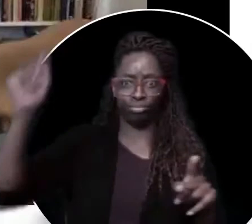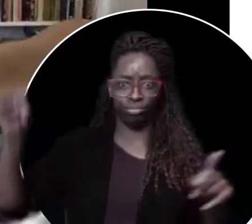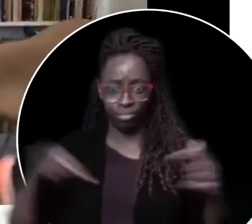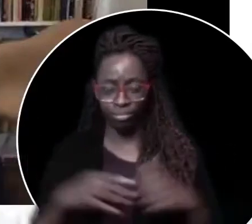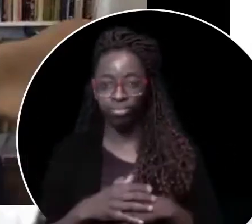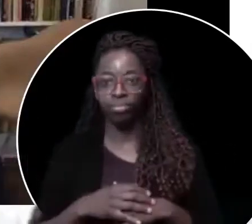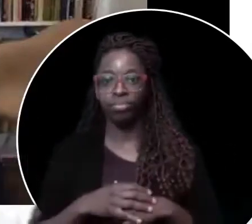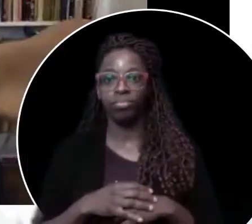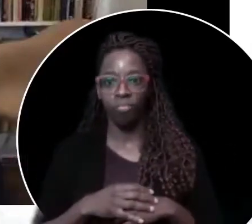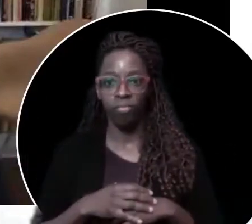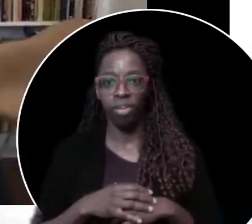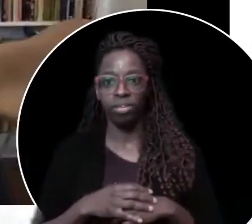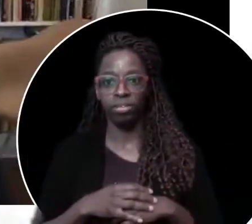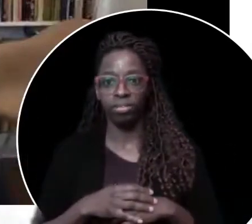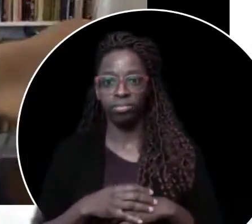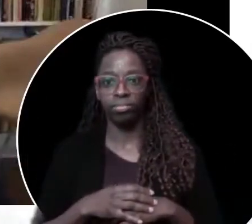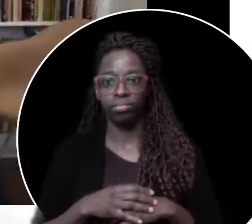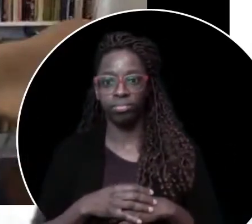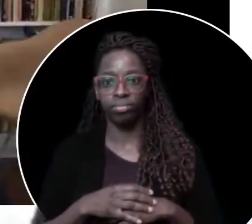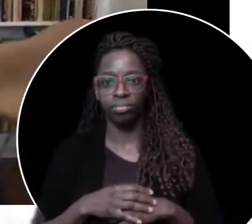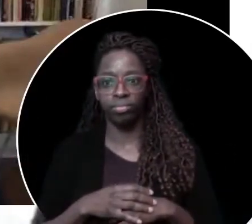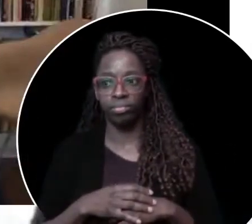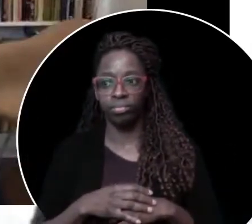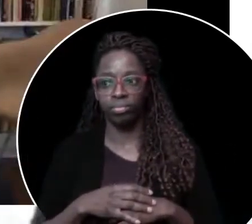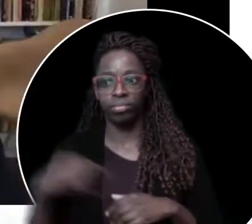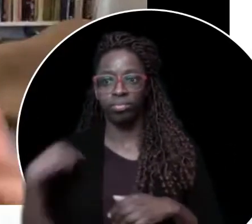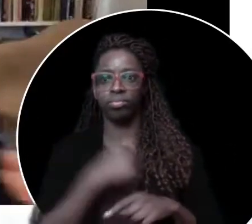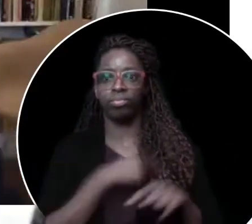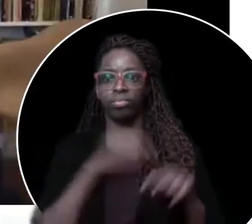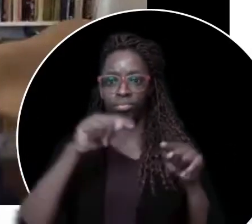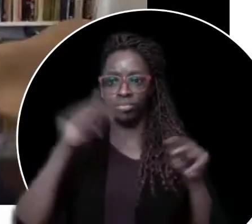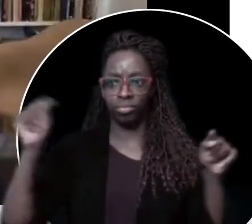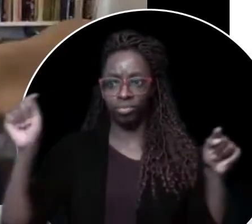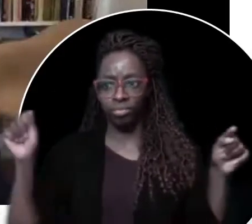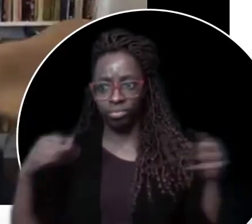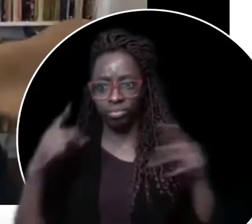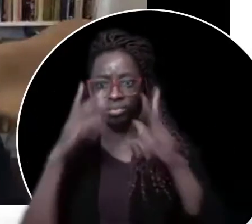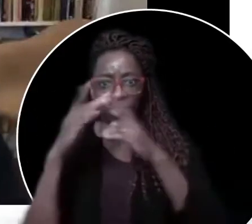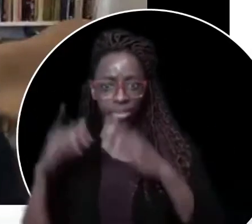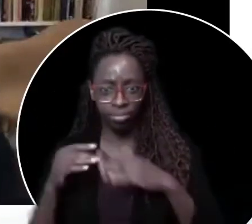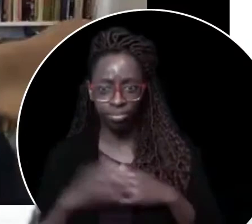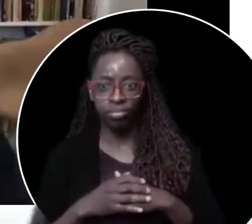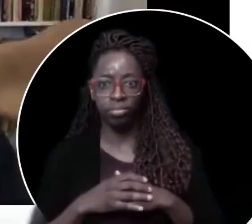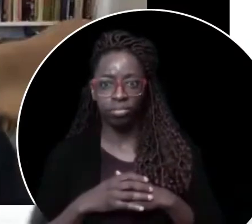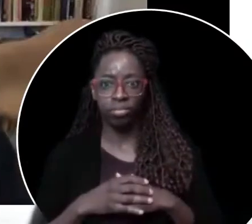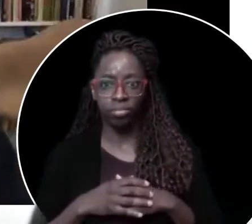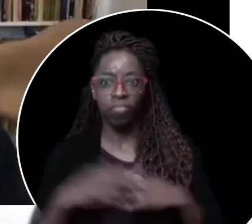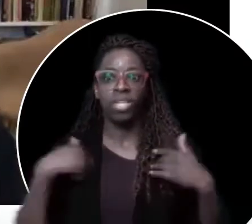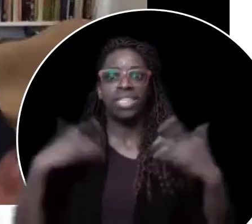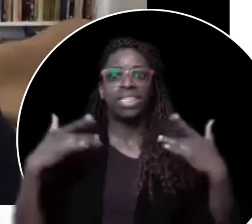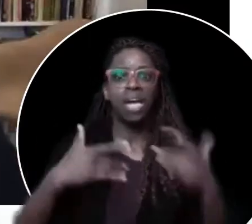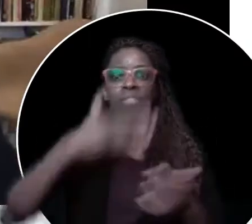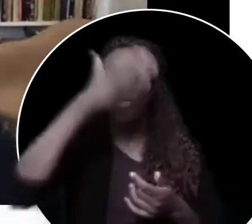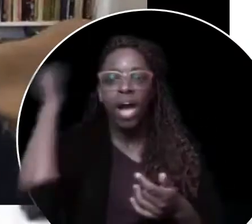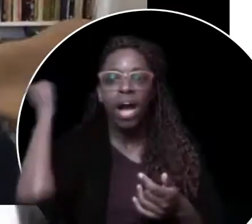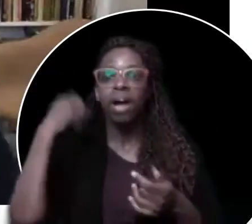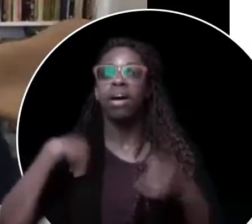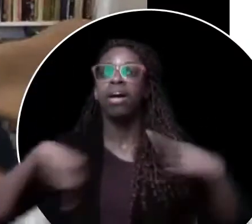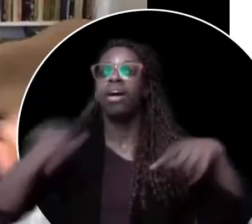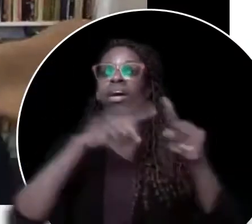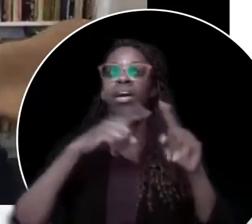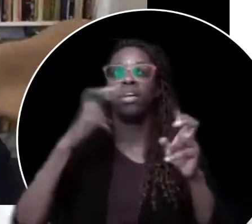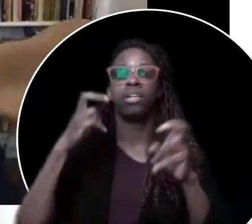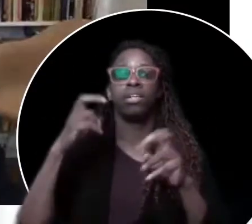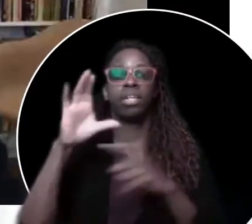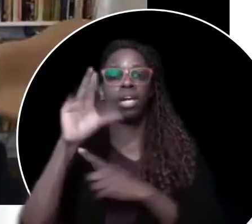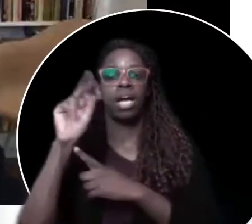that particularly in the context of mass incarceration, the prison has been